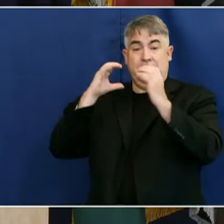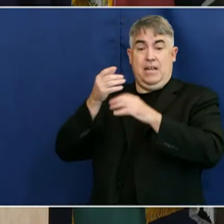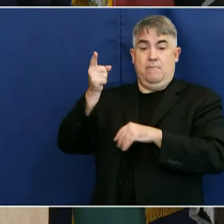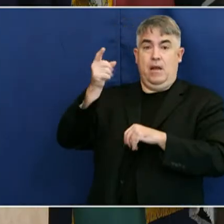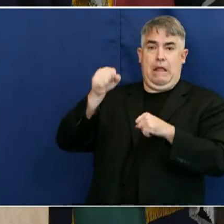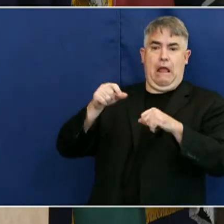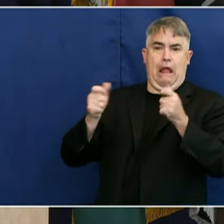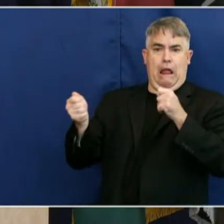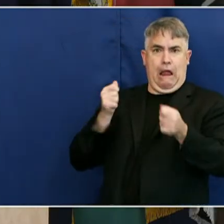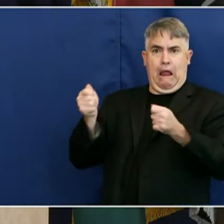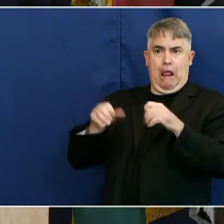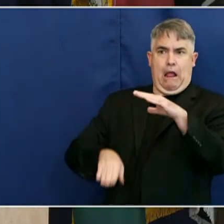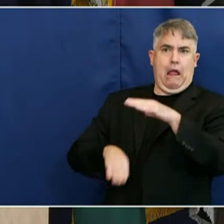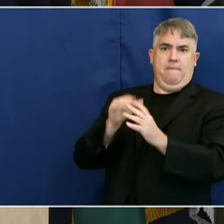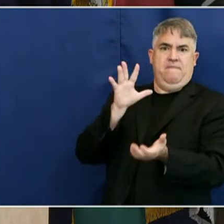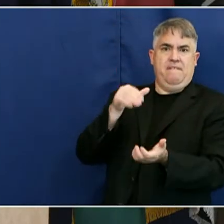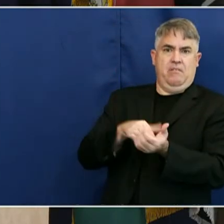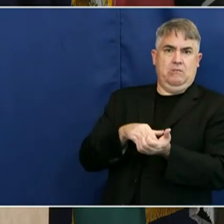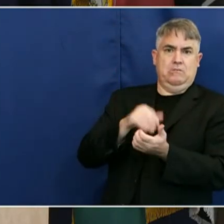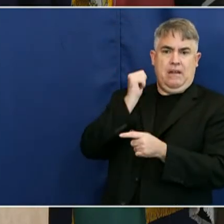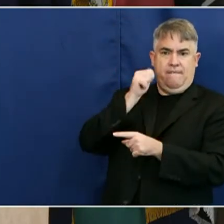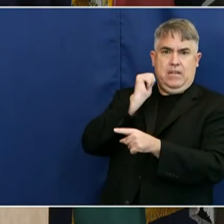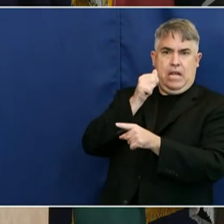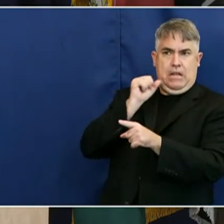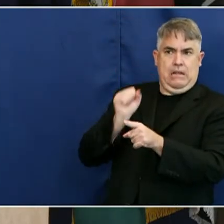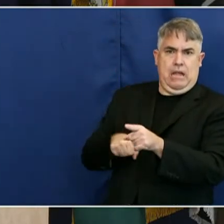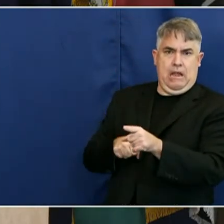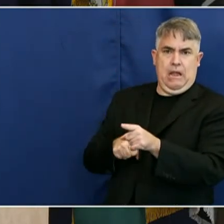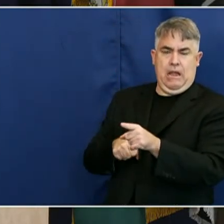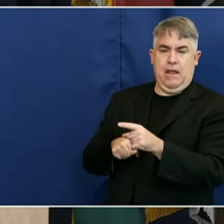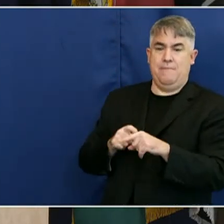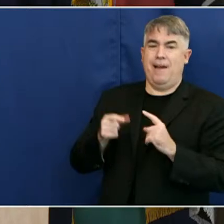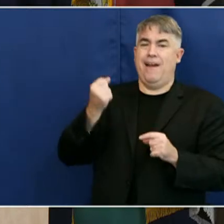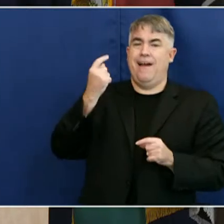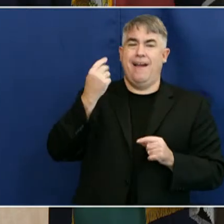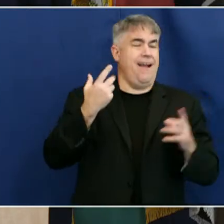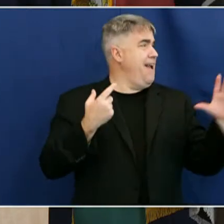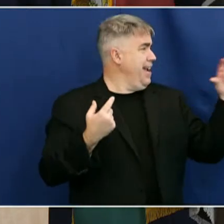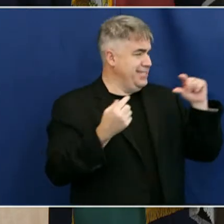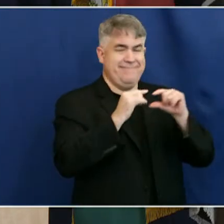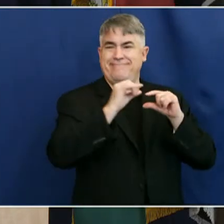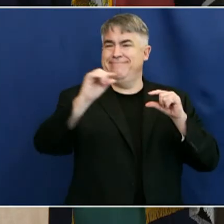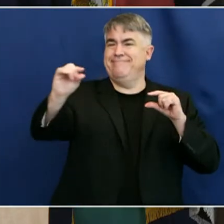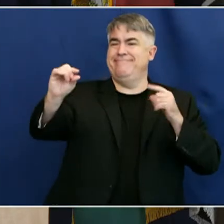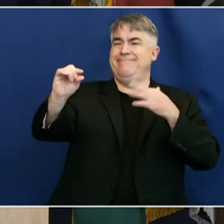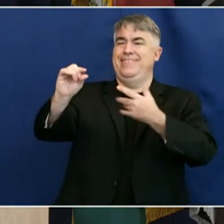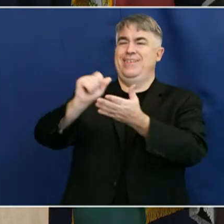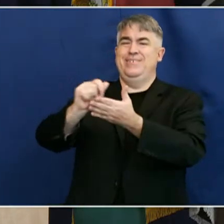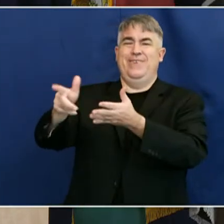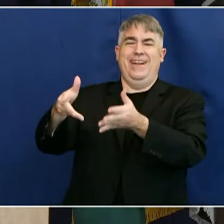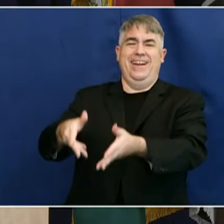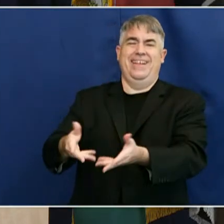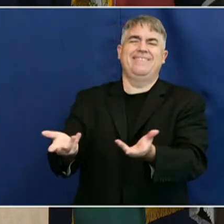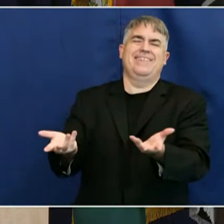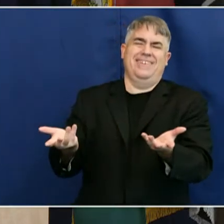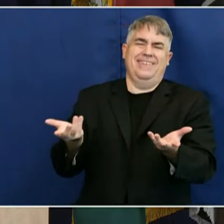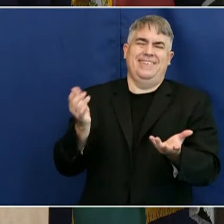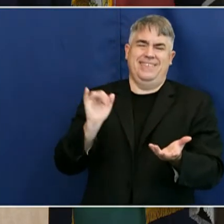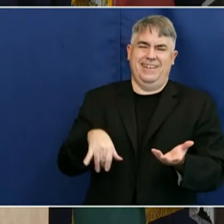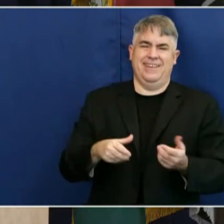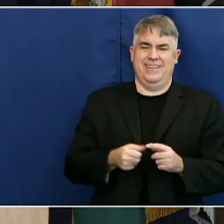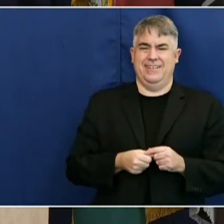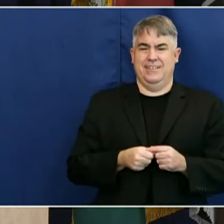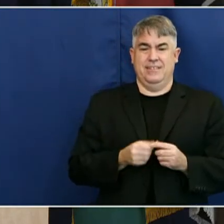day, but again, it really is dependent upon the supply. And so we have a significant amount of underutilized capacity, meaning we could do a lot